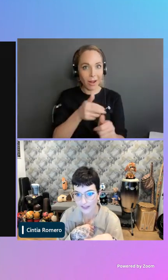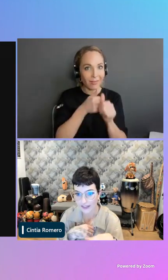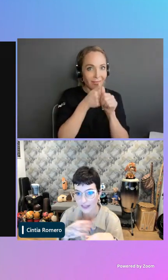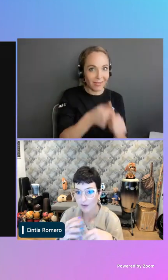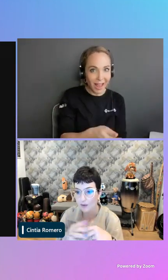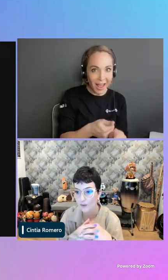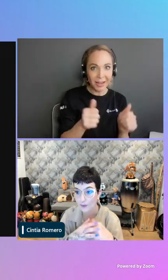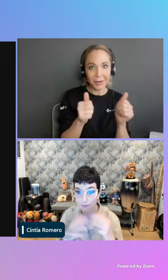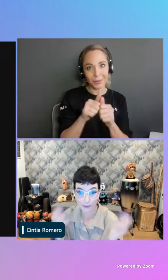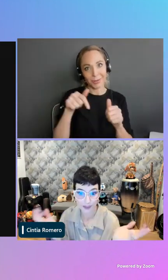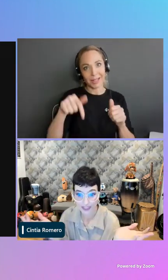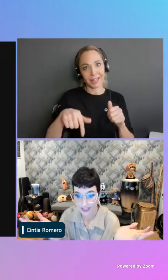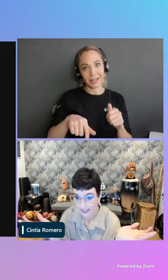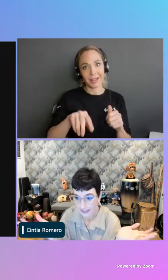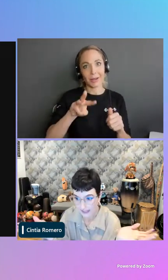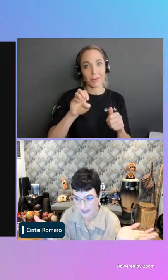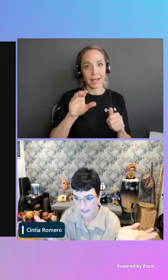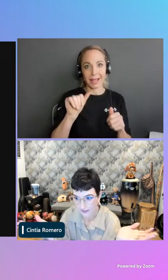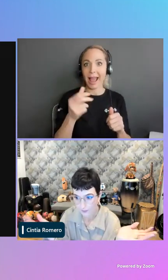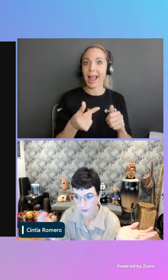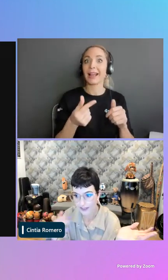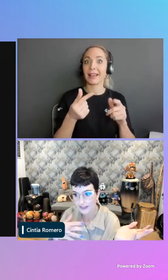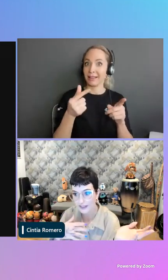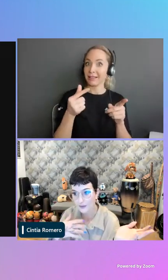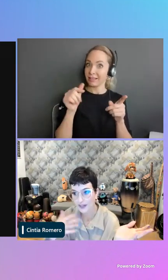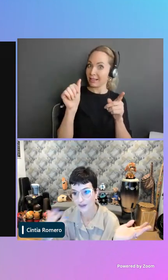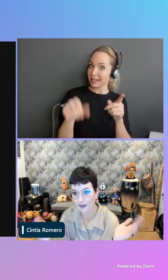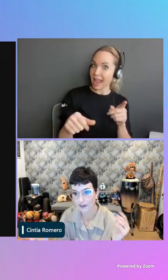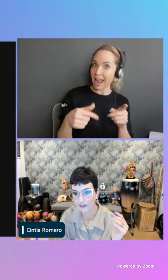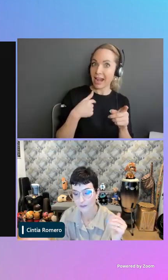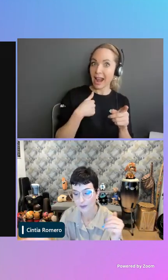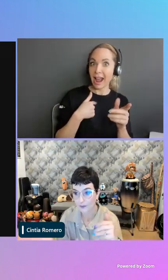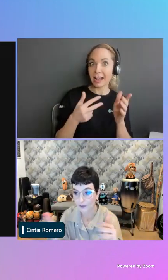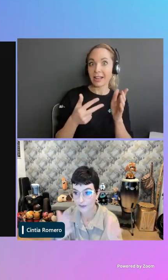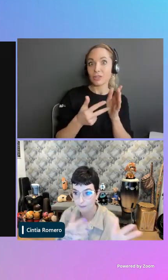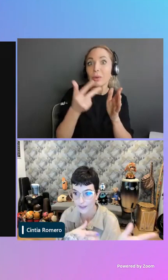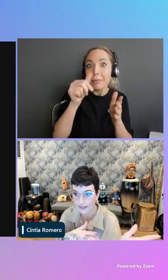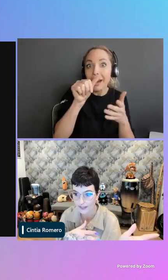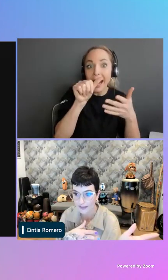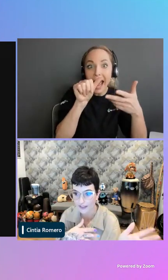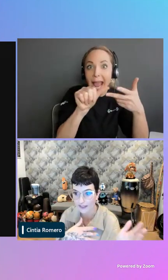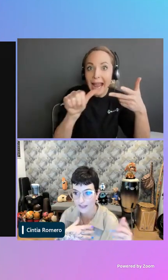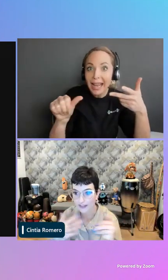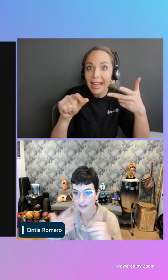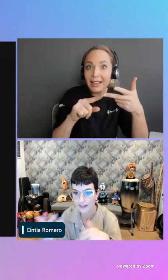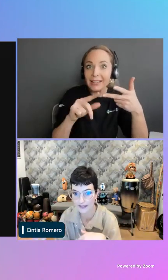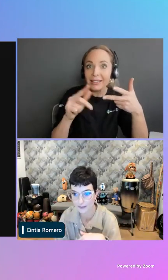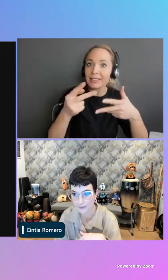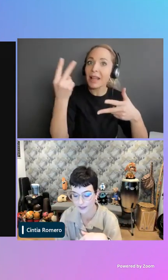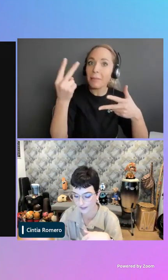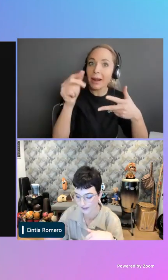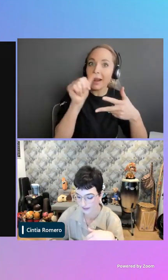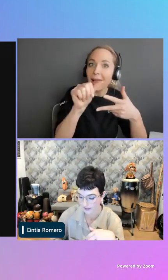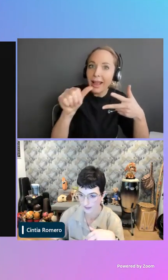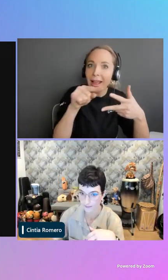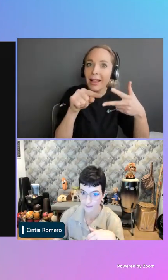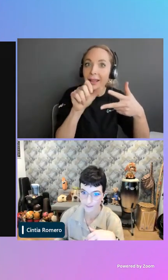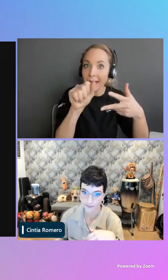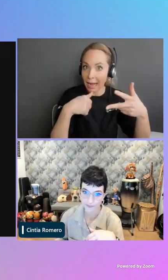matters? Can I go AAA instead? What is the trade-off between usability and